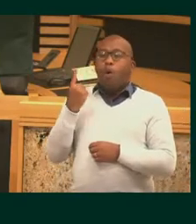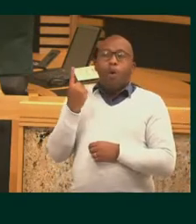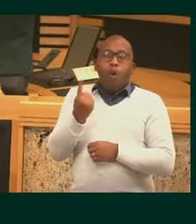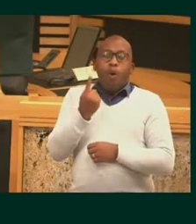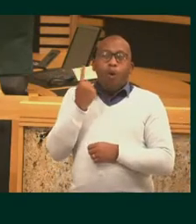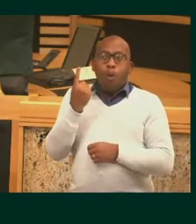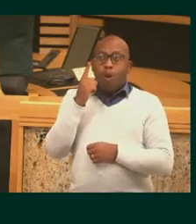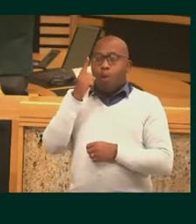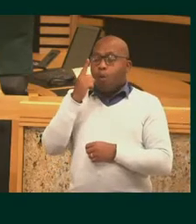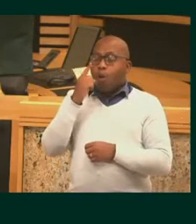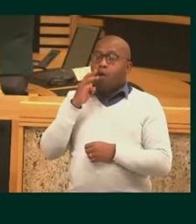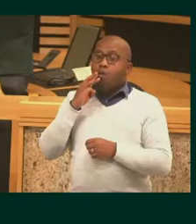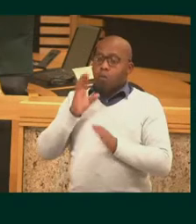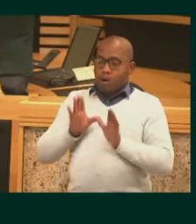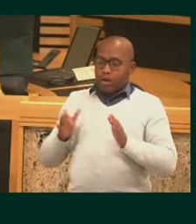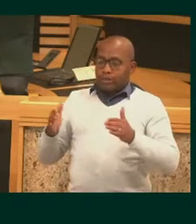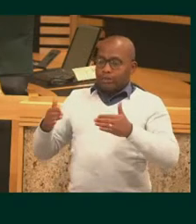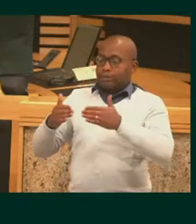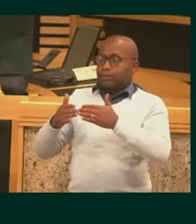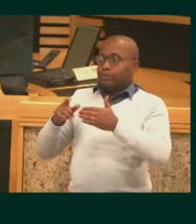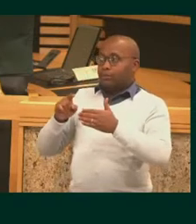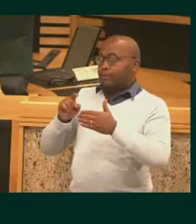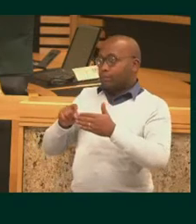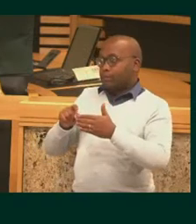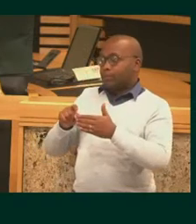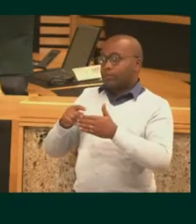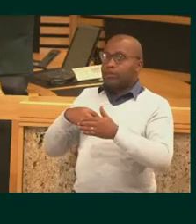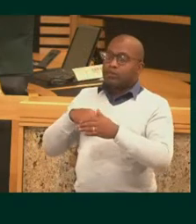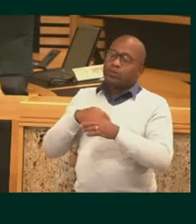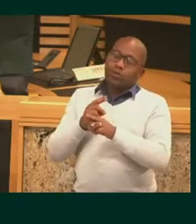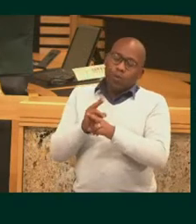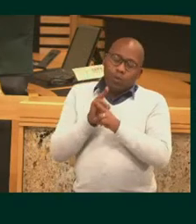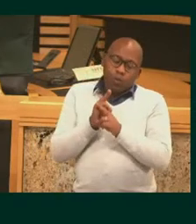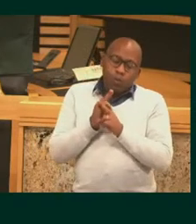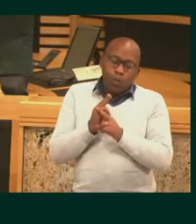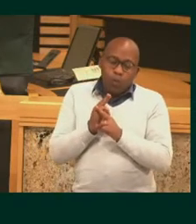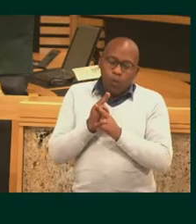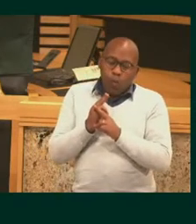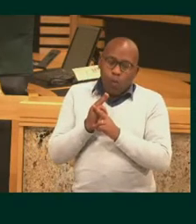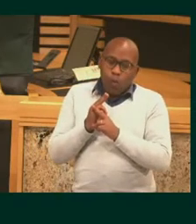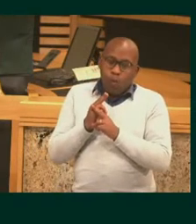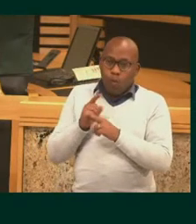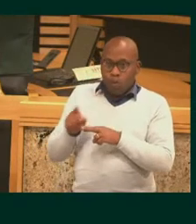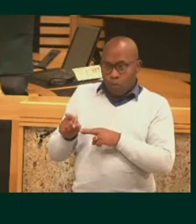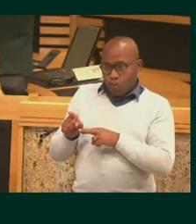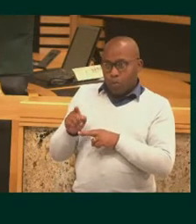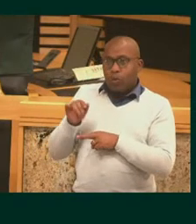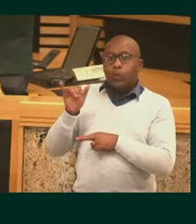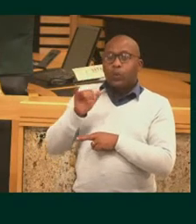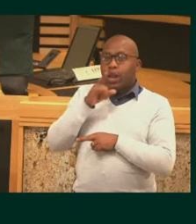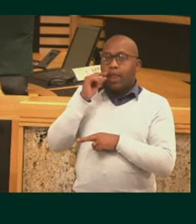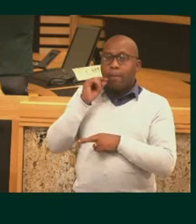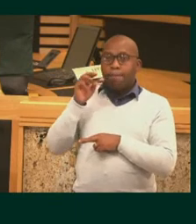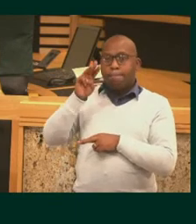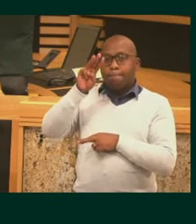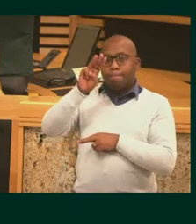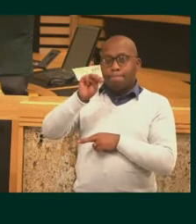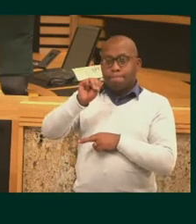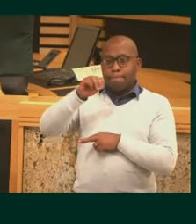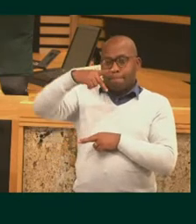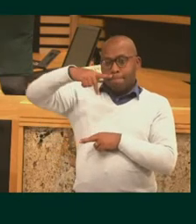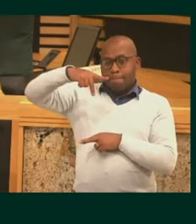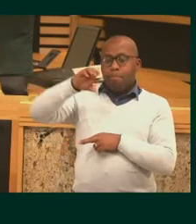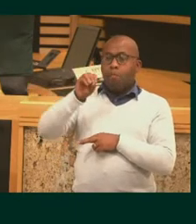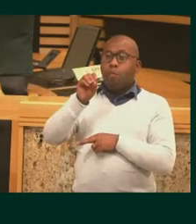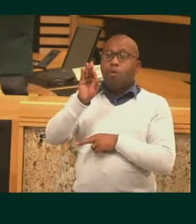honorable acting speaker we are holding our THS impu but we are getting good